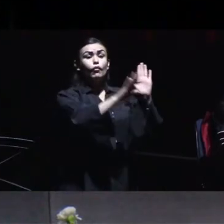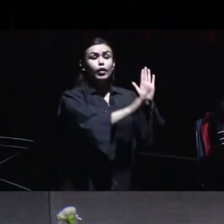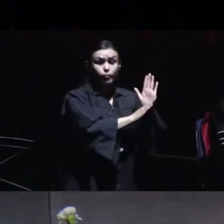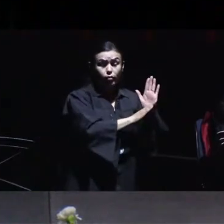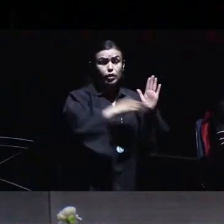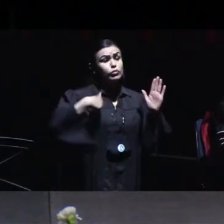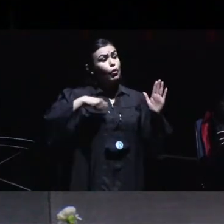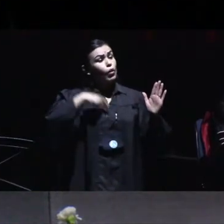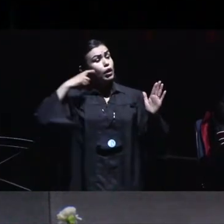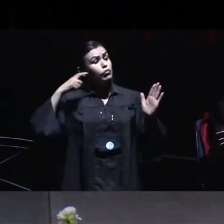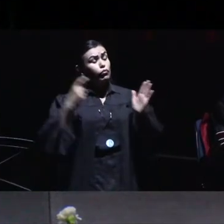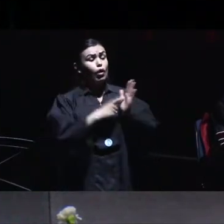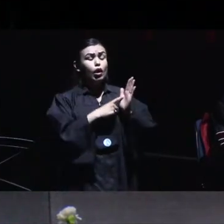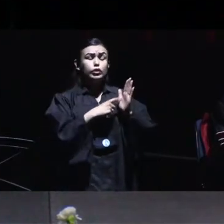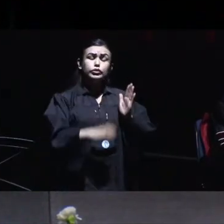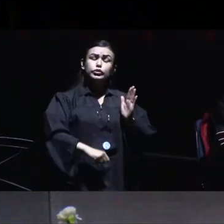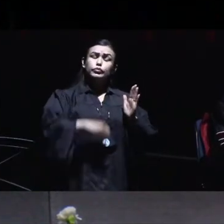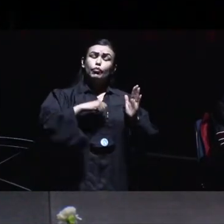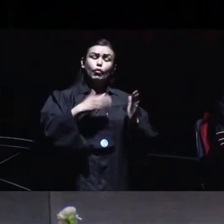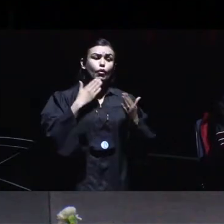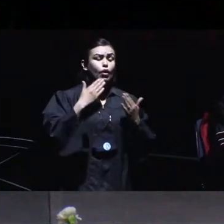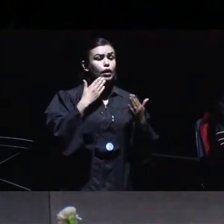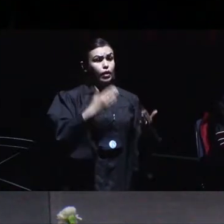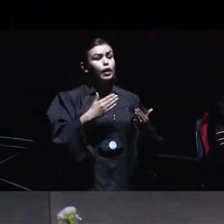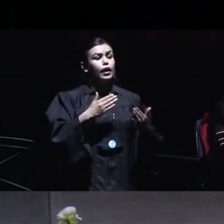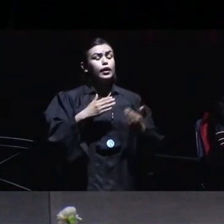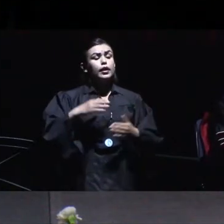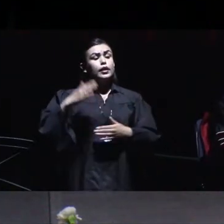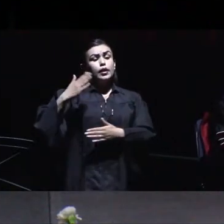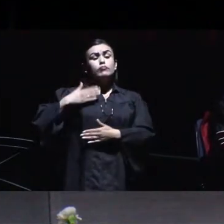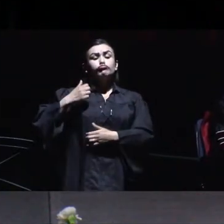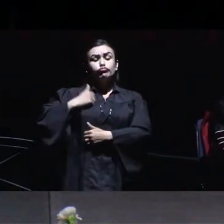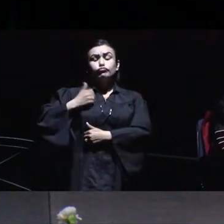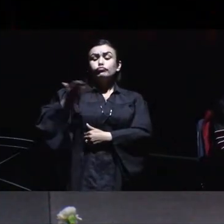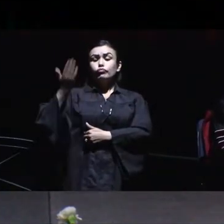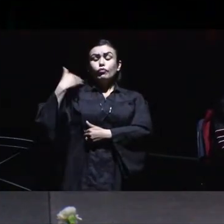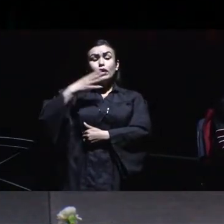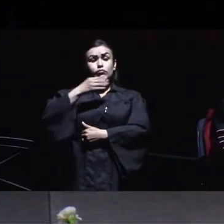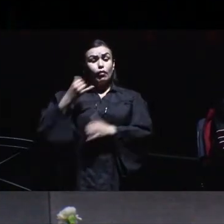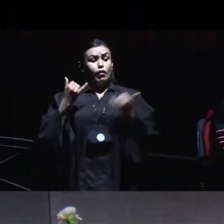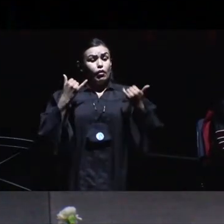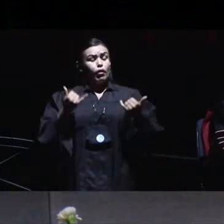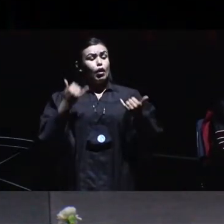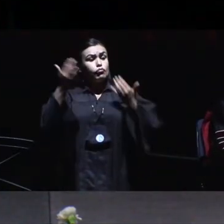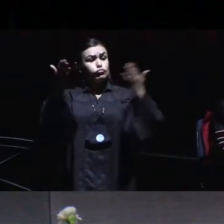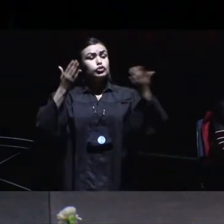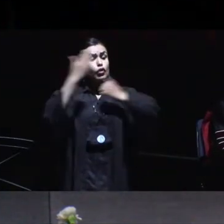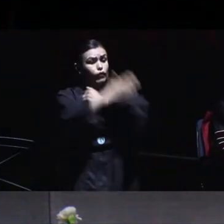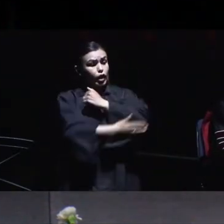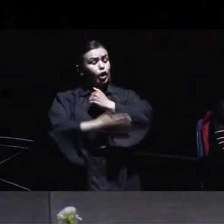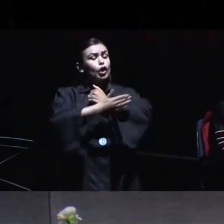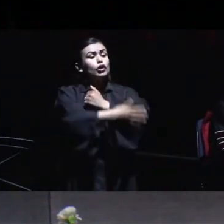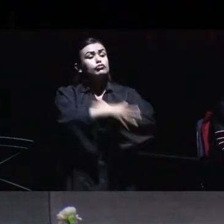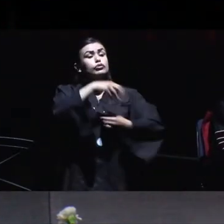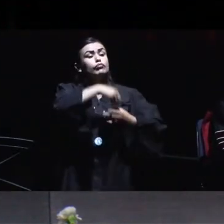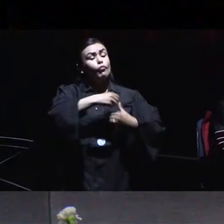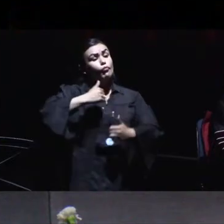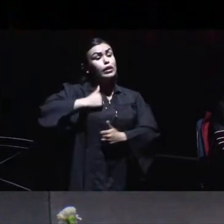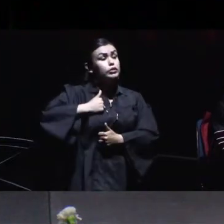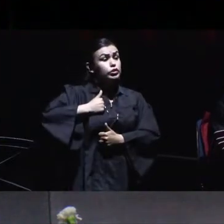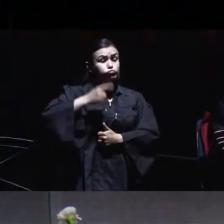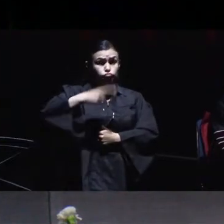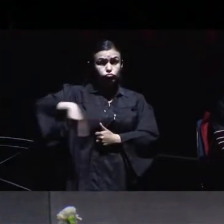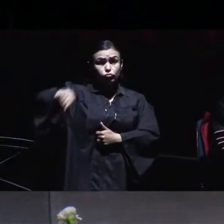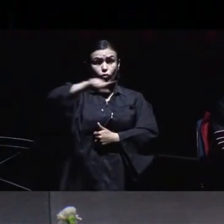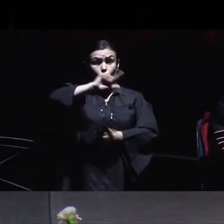We acknowledge with pride and gratitude veterans of our armed forces and those currently serving our country in the military. Will graduates